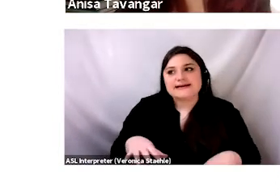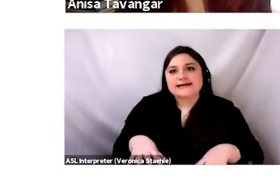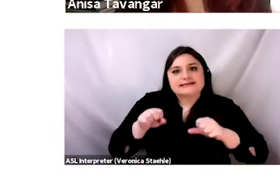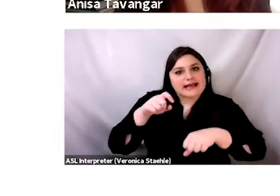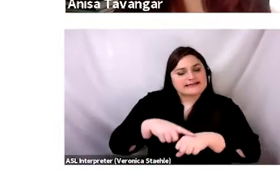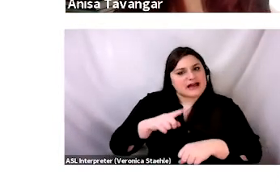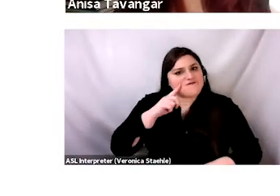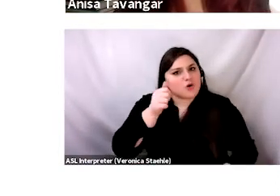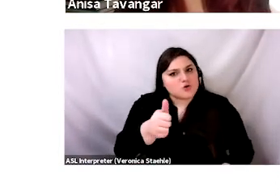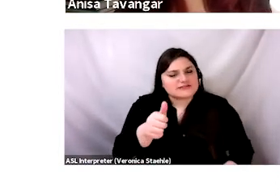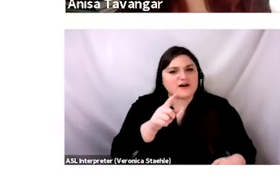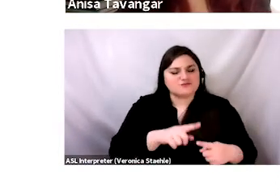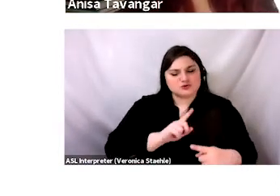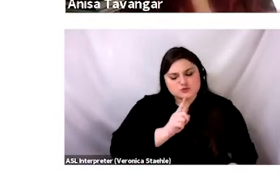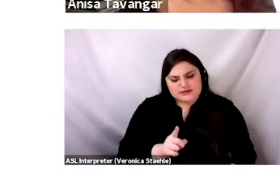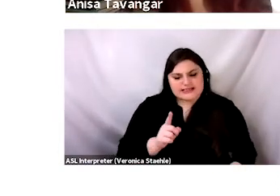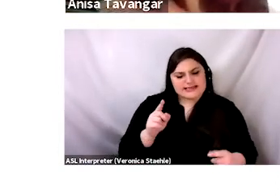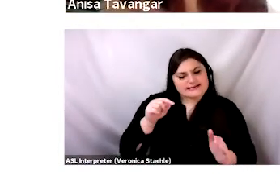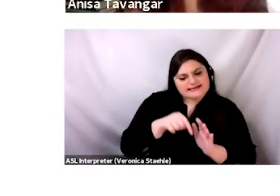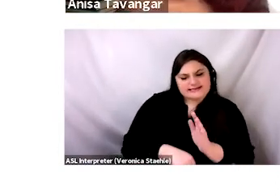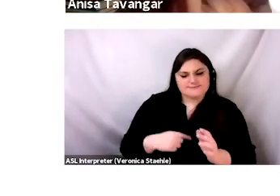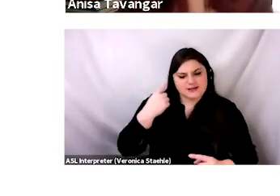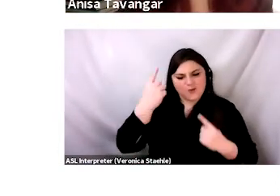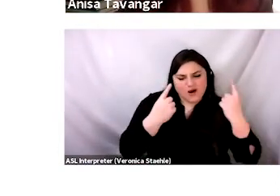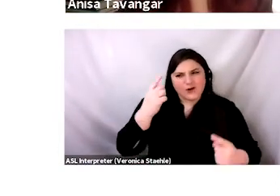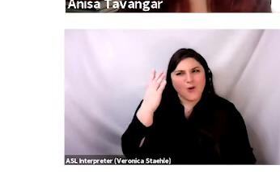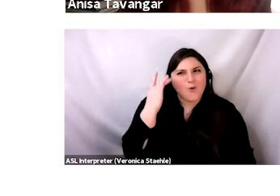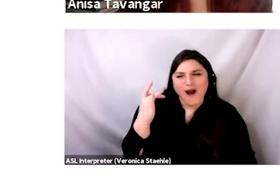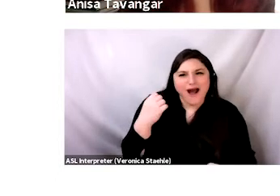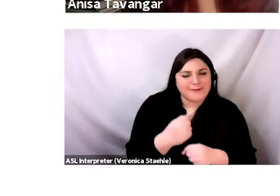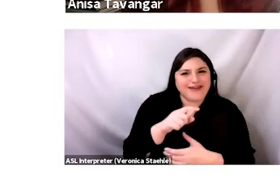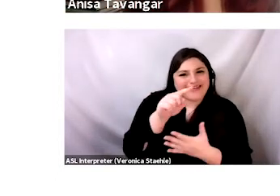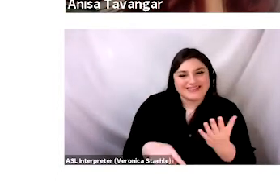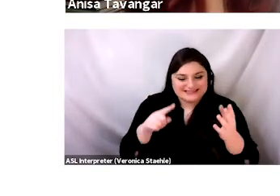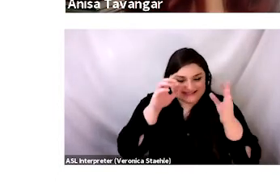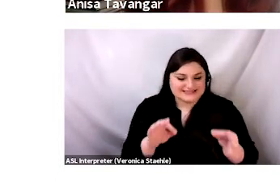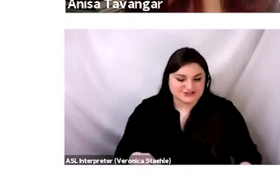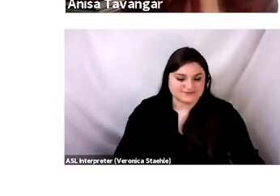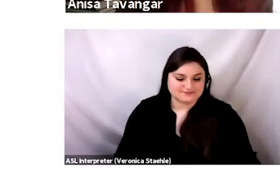to consider the how and the why and the what of the decisions that we make,